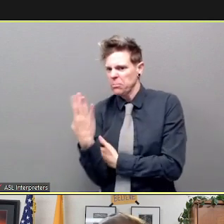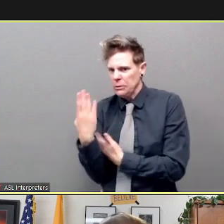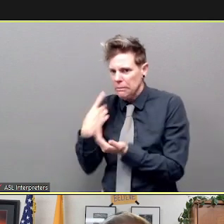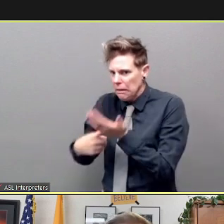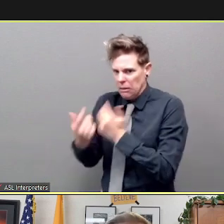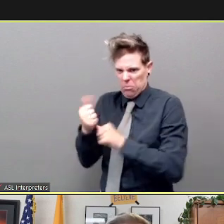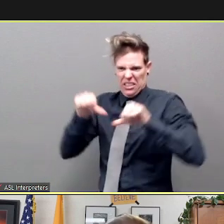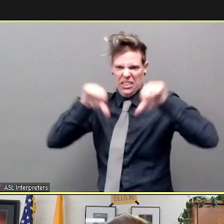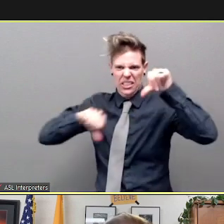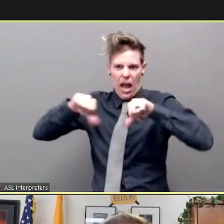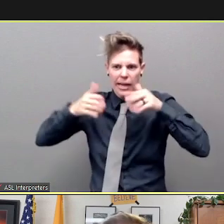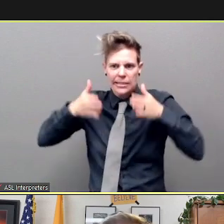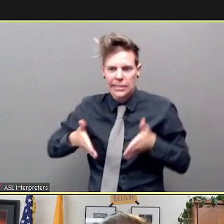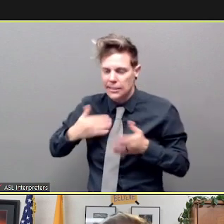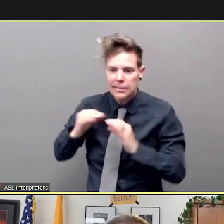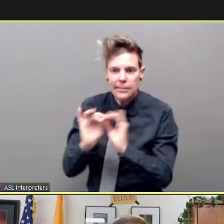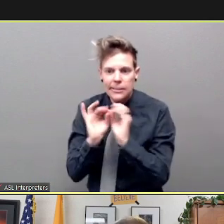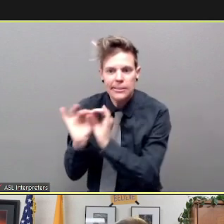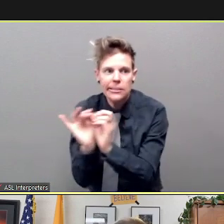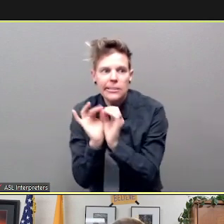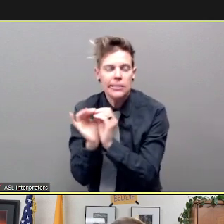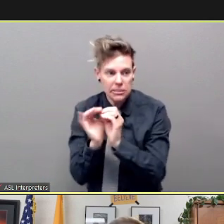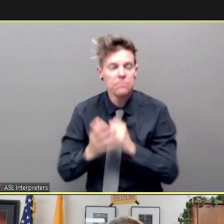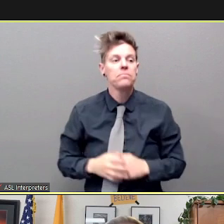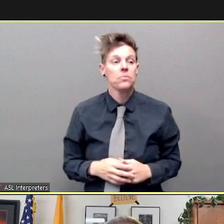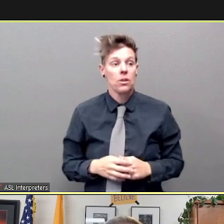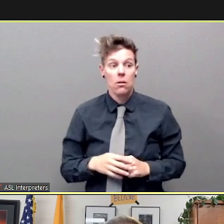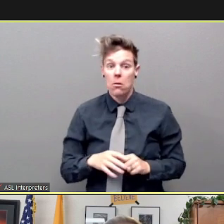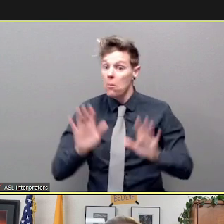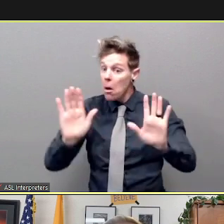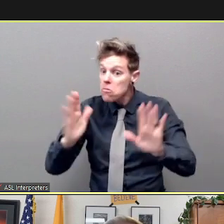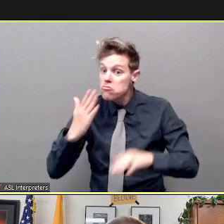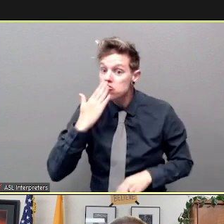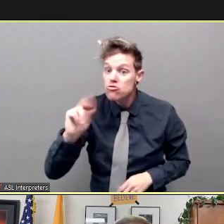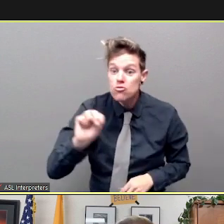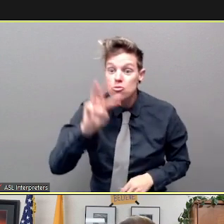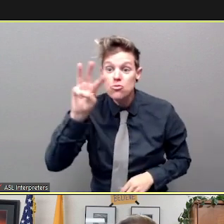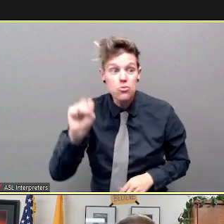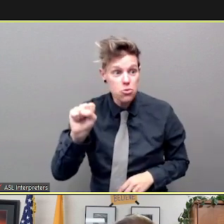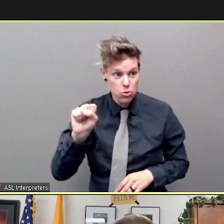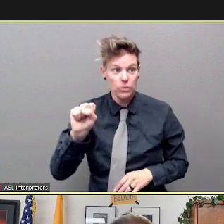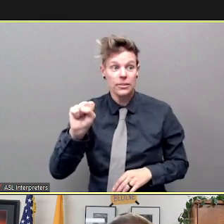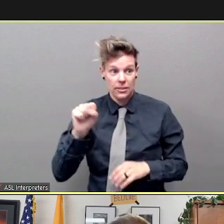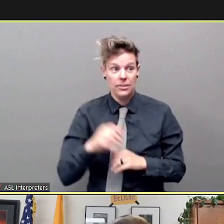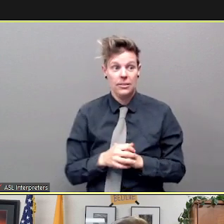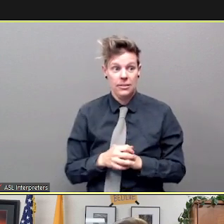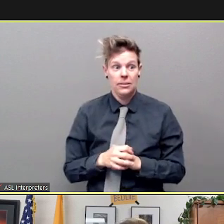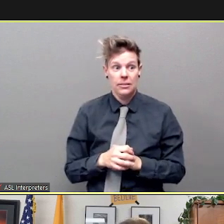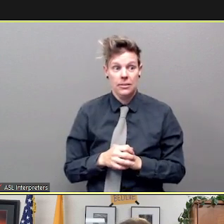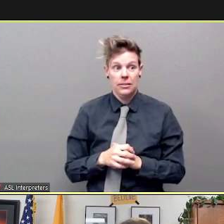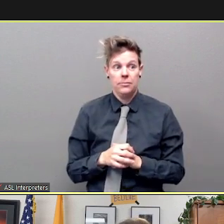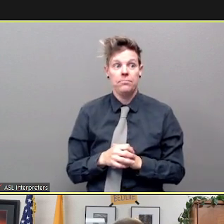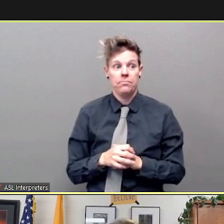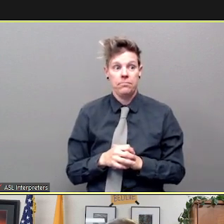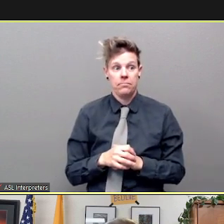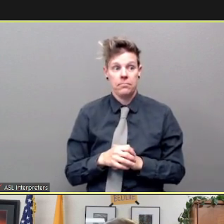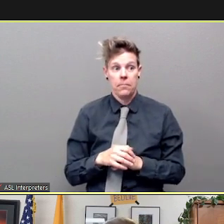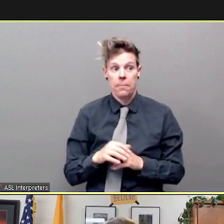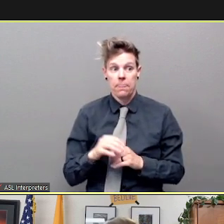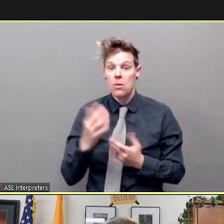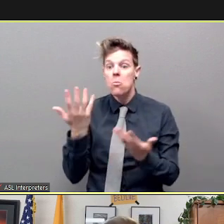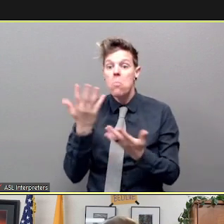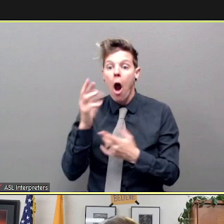that remdesivir, the old standby that we've used both as an inpatient and outpatient, although it's IV, and even